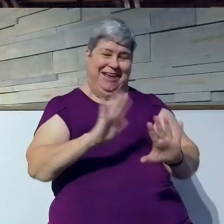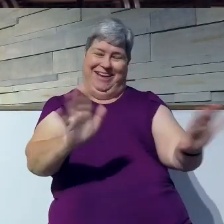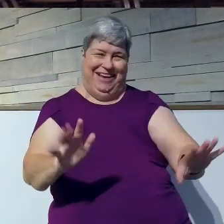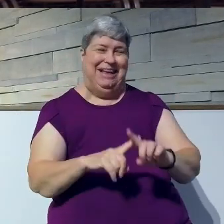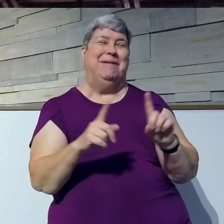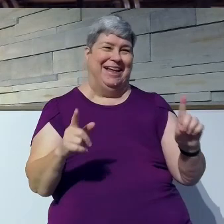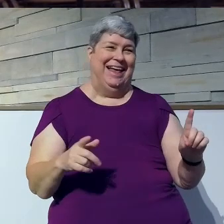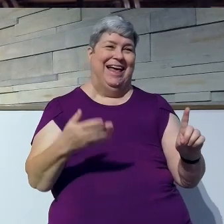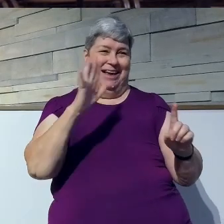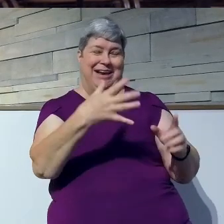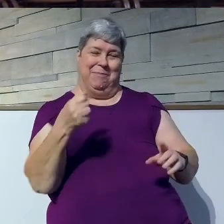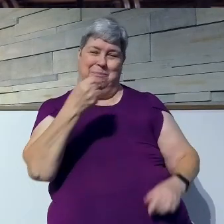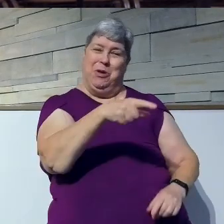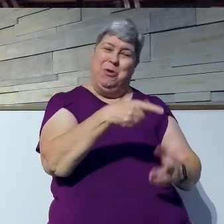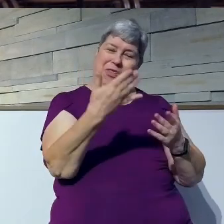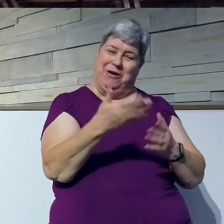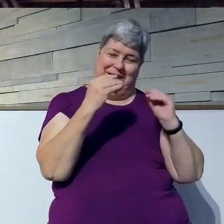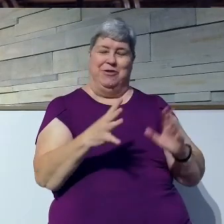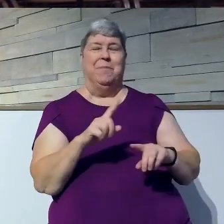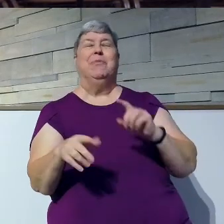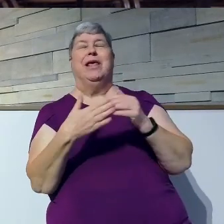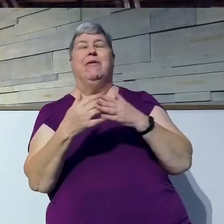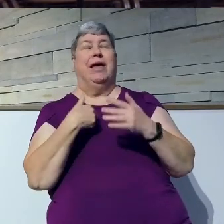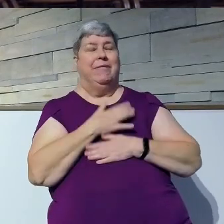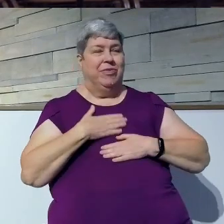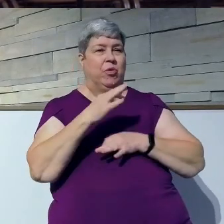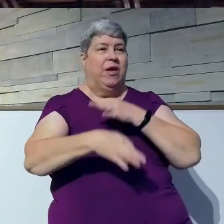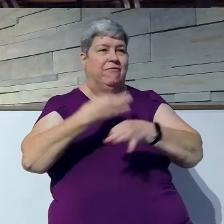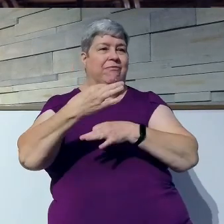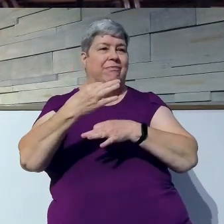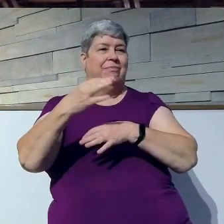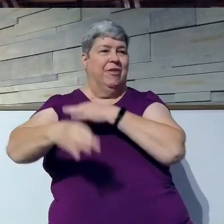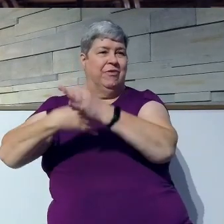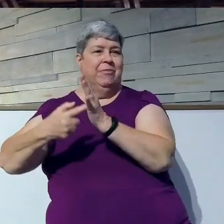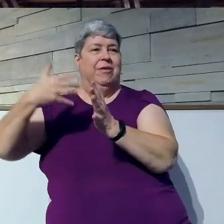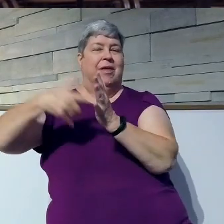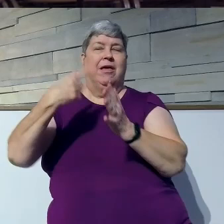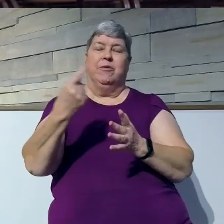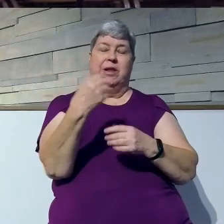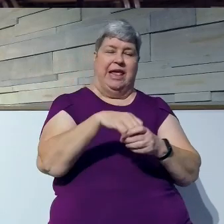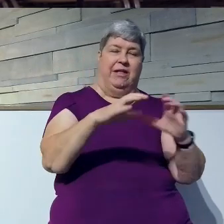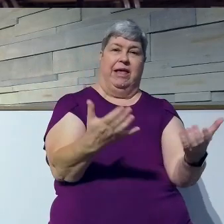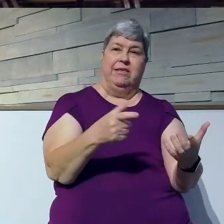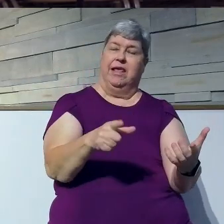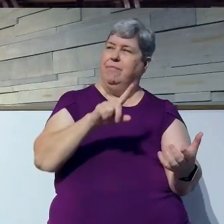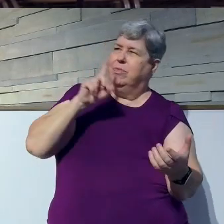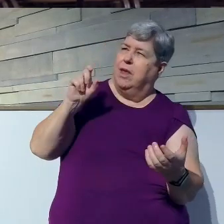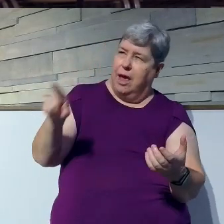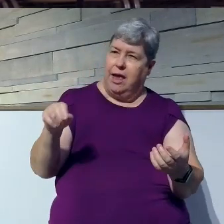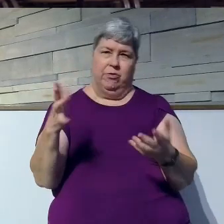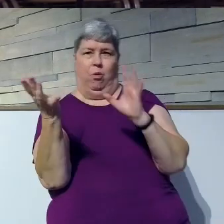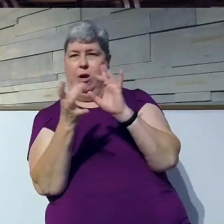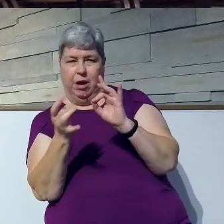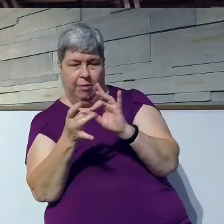and you know, God has that spot for you. But, you know, I love filling in because there is always someone in class that asks a question or